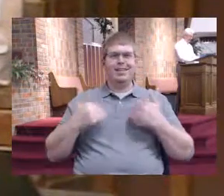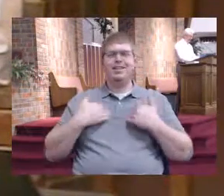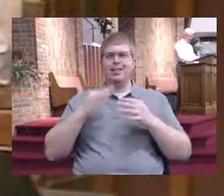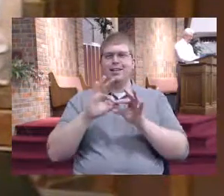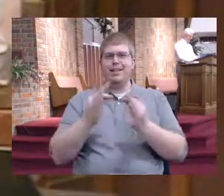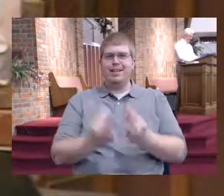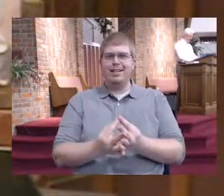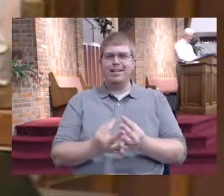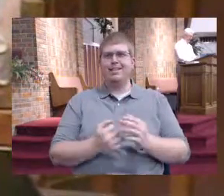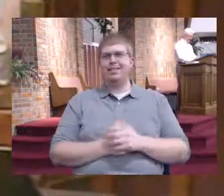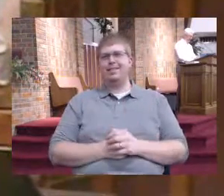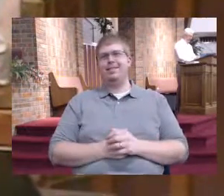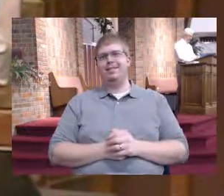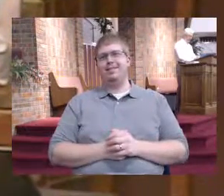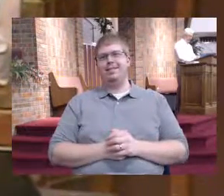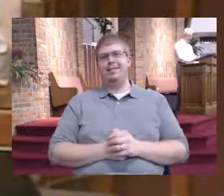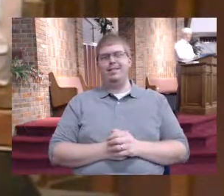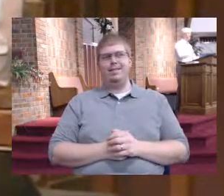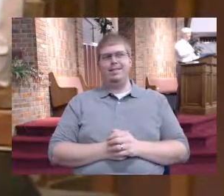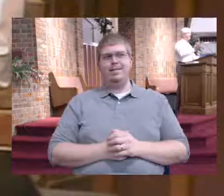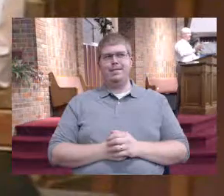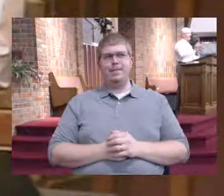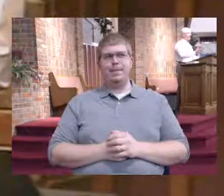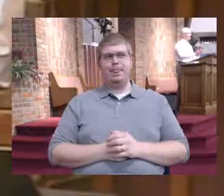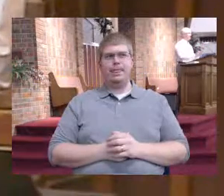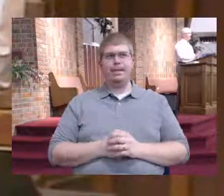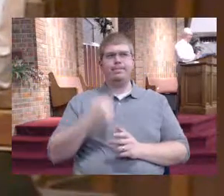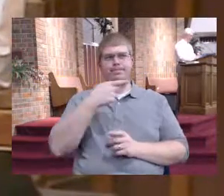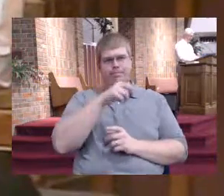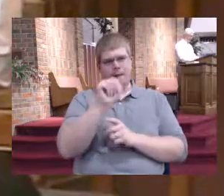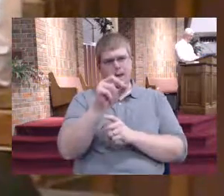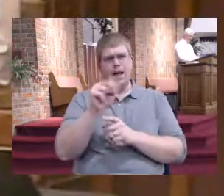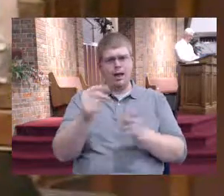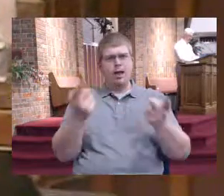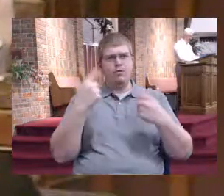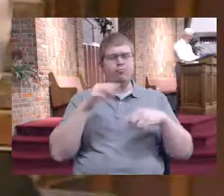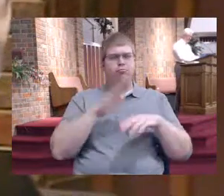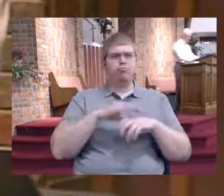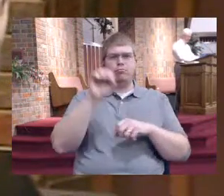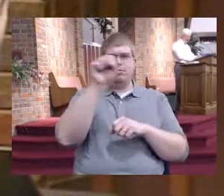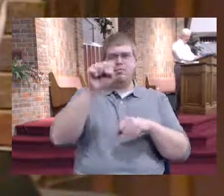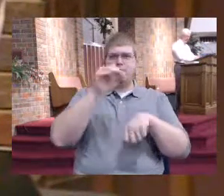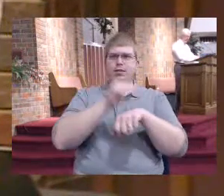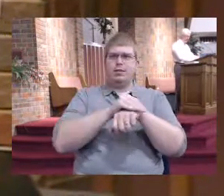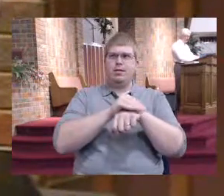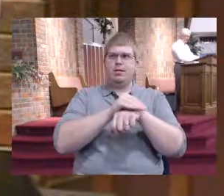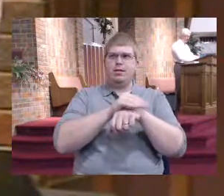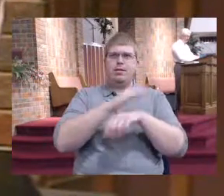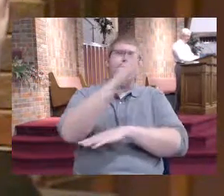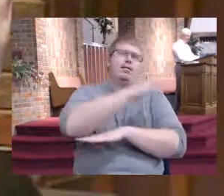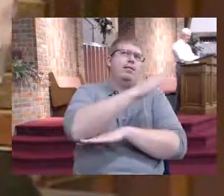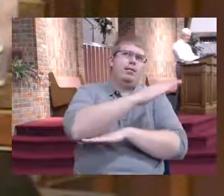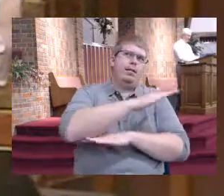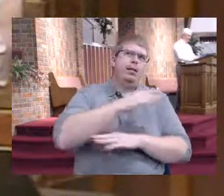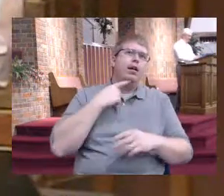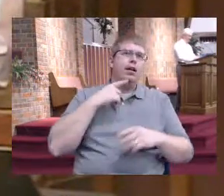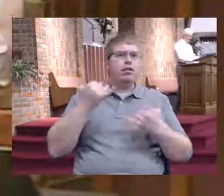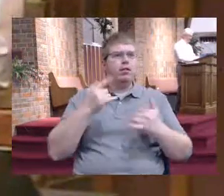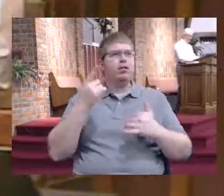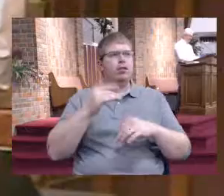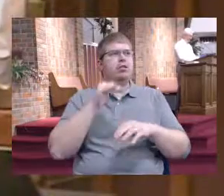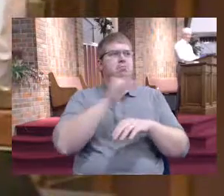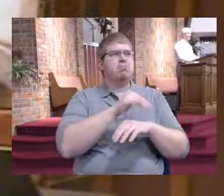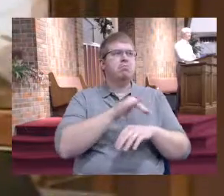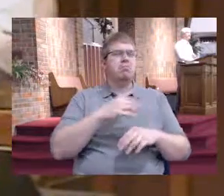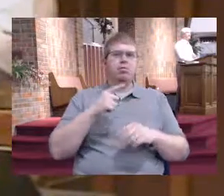And Adam arrived Saturday night and or Saturday afternoon, spent the evening with us, so we've been spending some